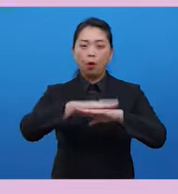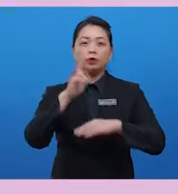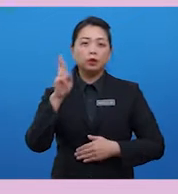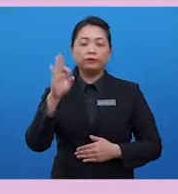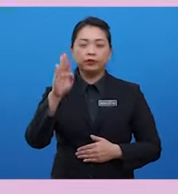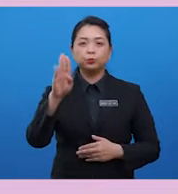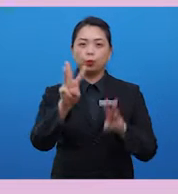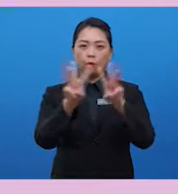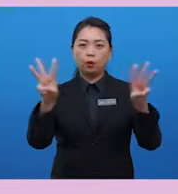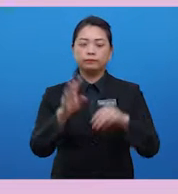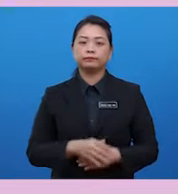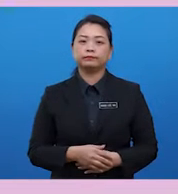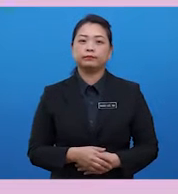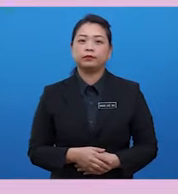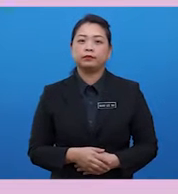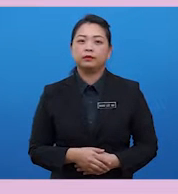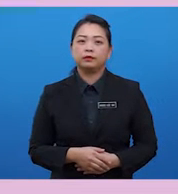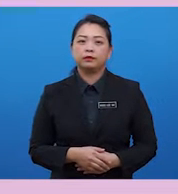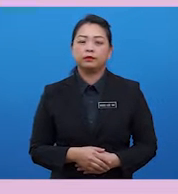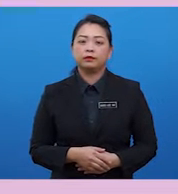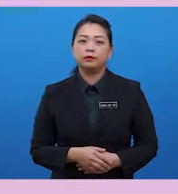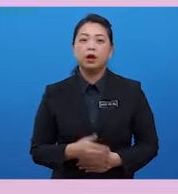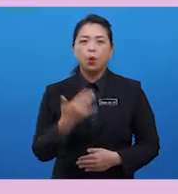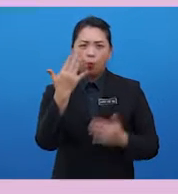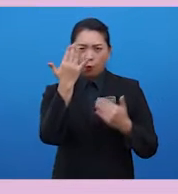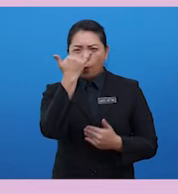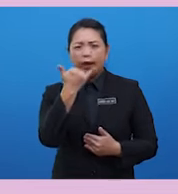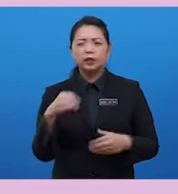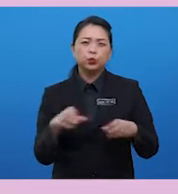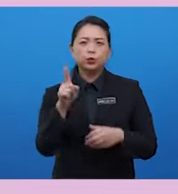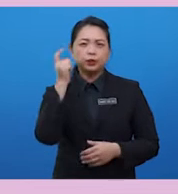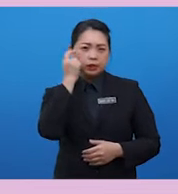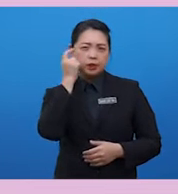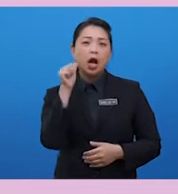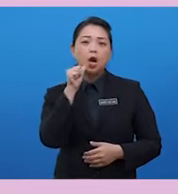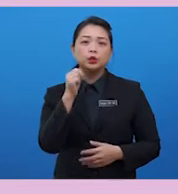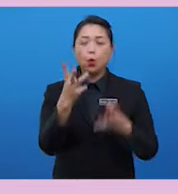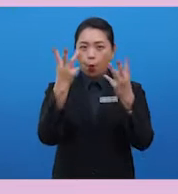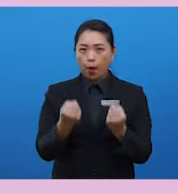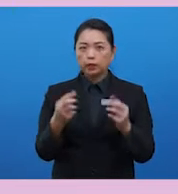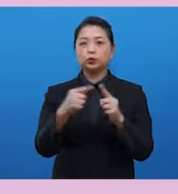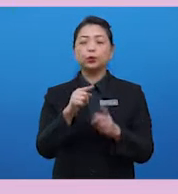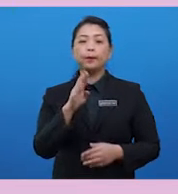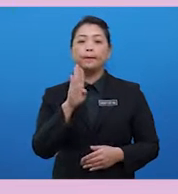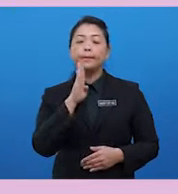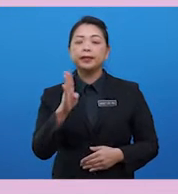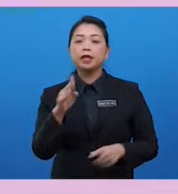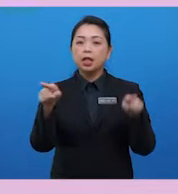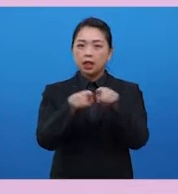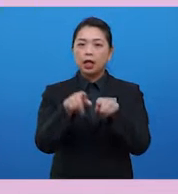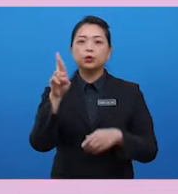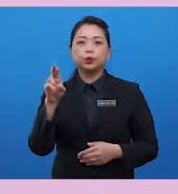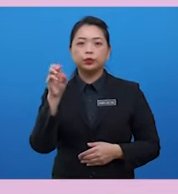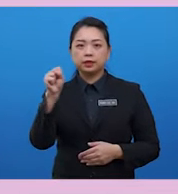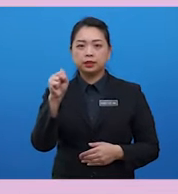Facebook wall. Question 4. Now, why do you think Audrey wants to be like Ross? Is